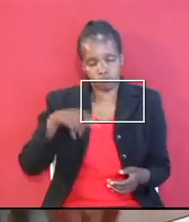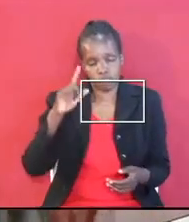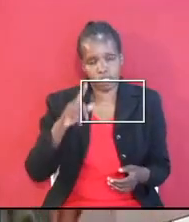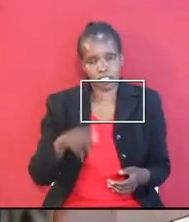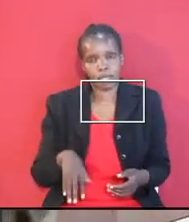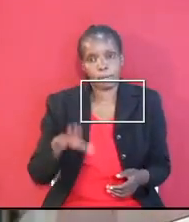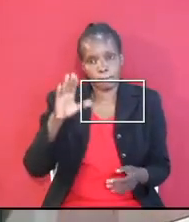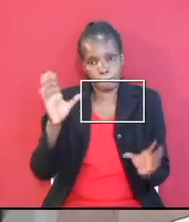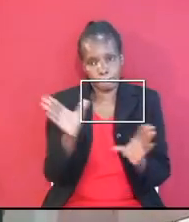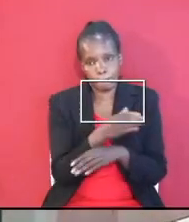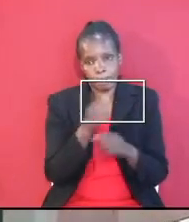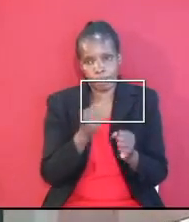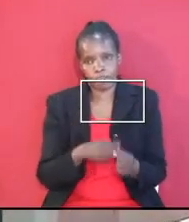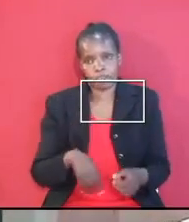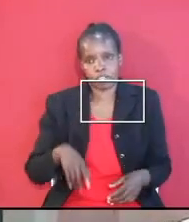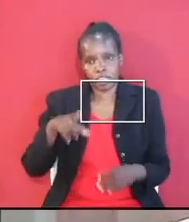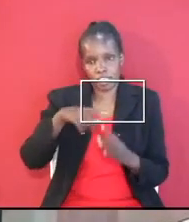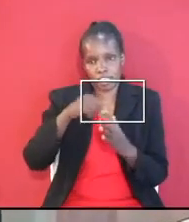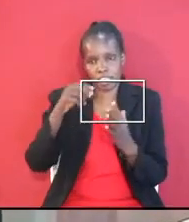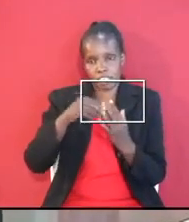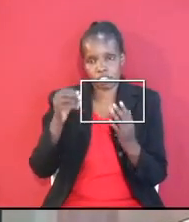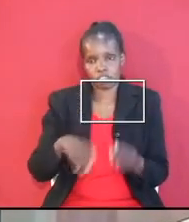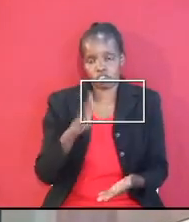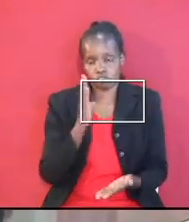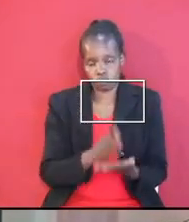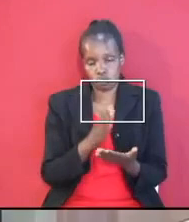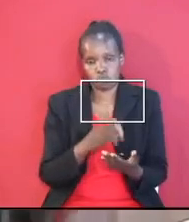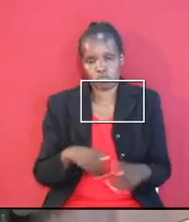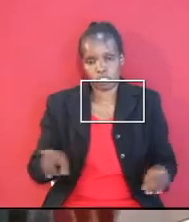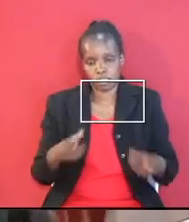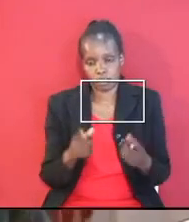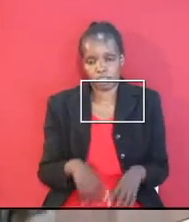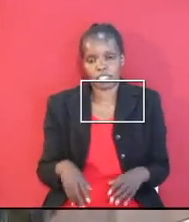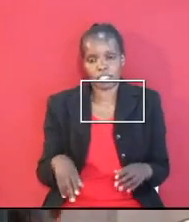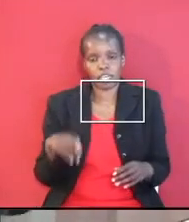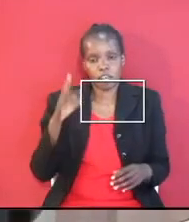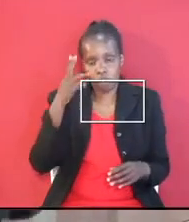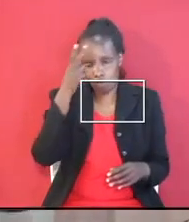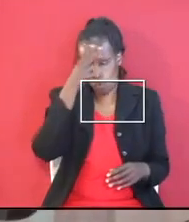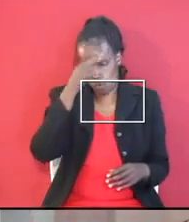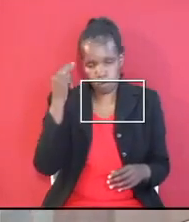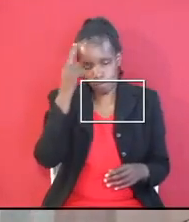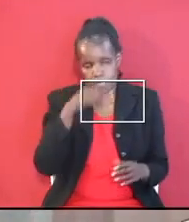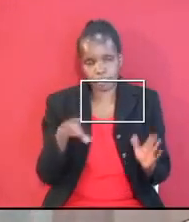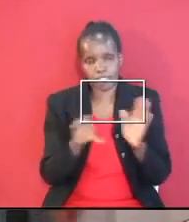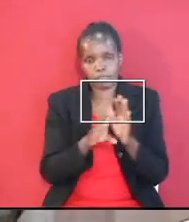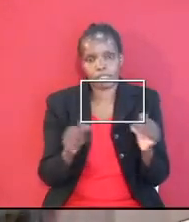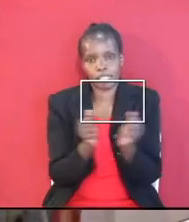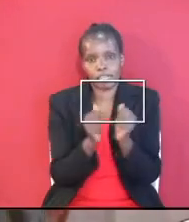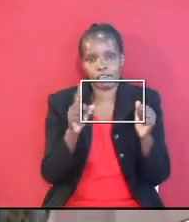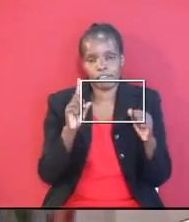Make your calling and election sure. Let's look at Romans chapter 11 and verse